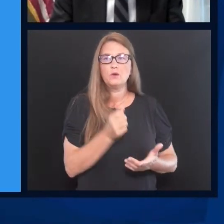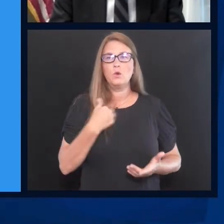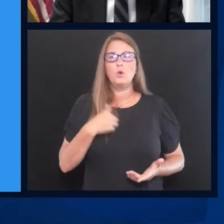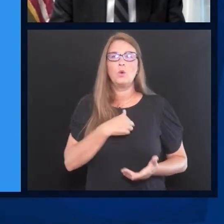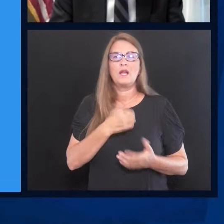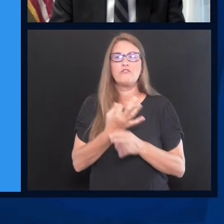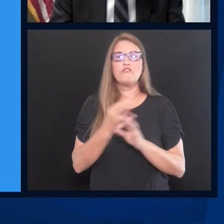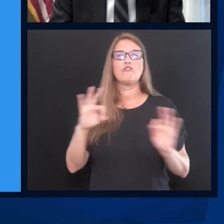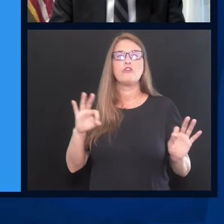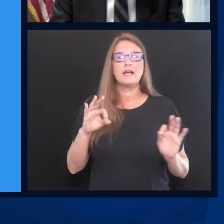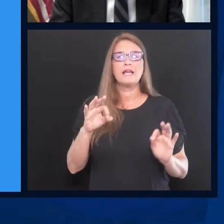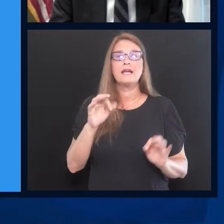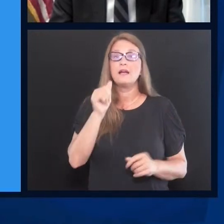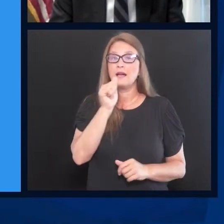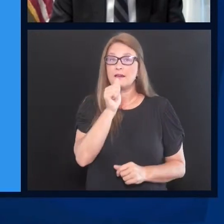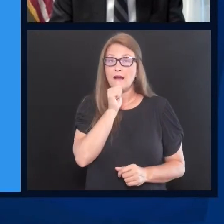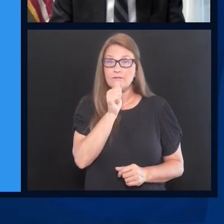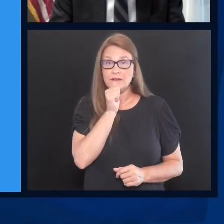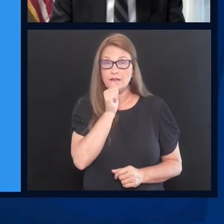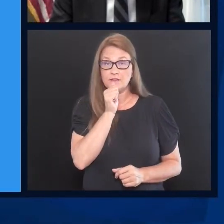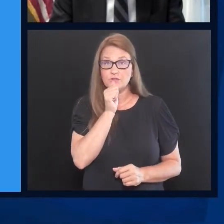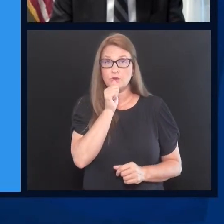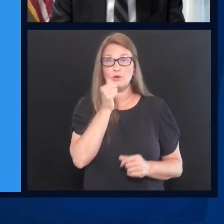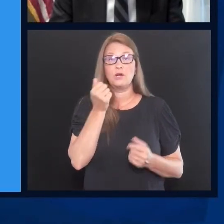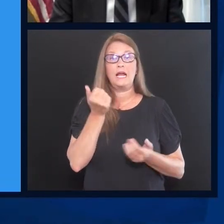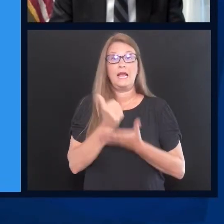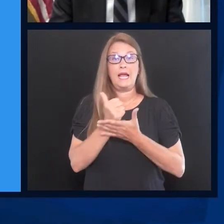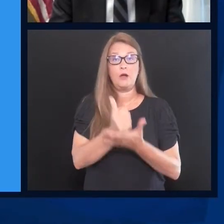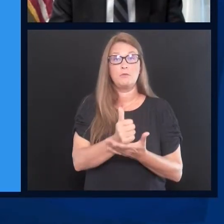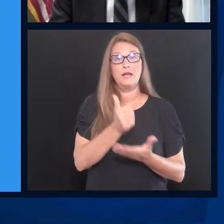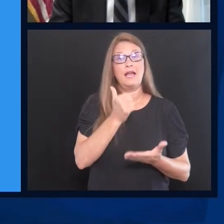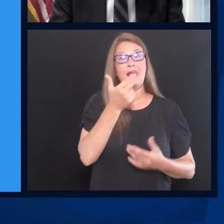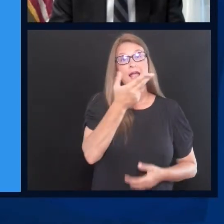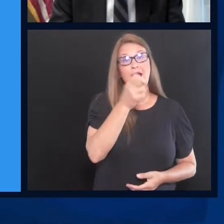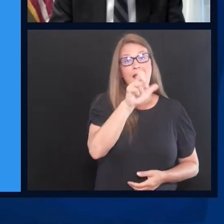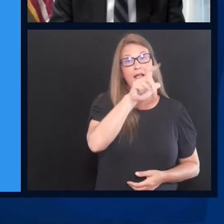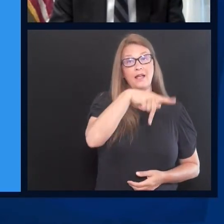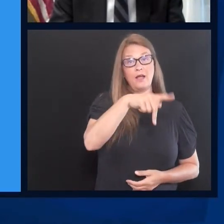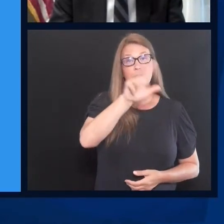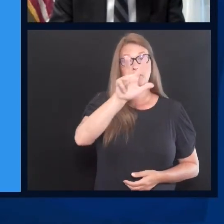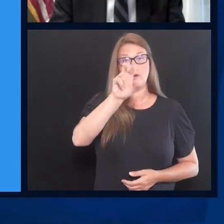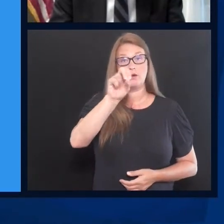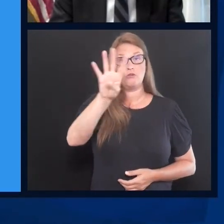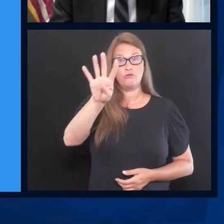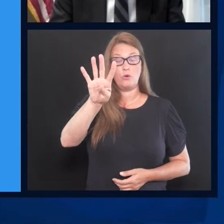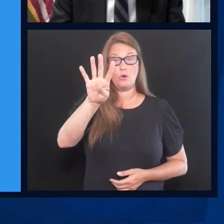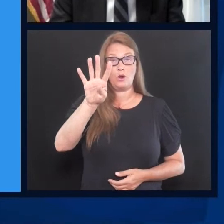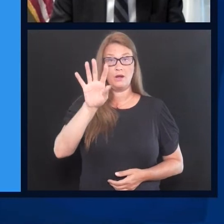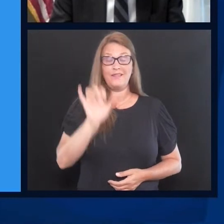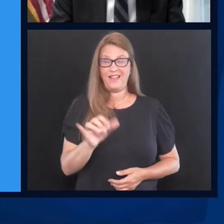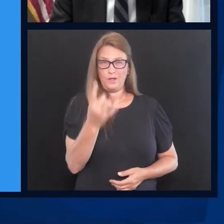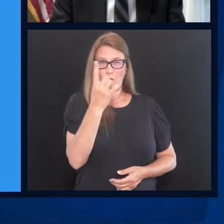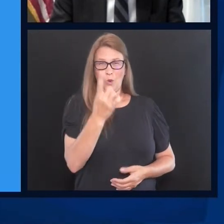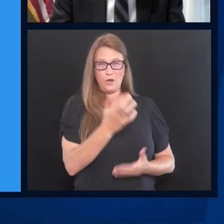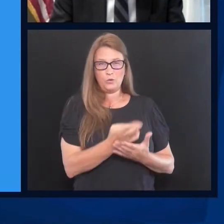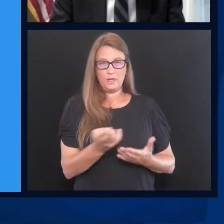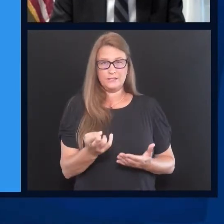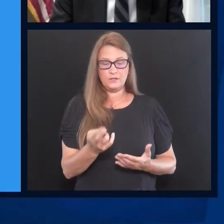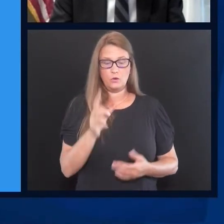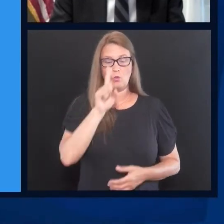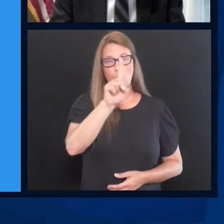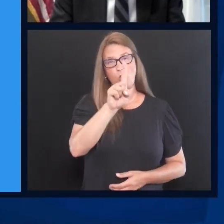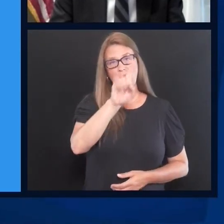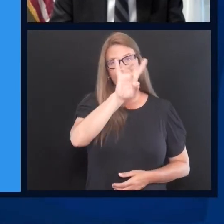confidential resources available. Help 304 is one resource. You can call